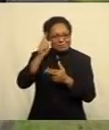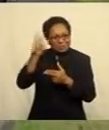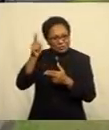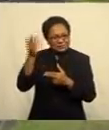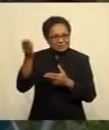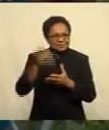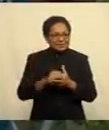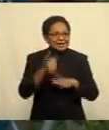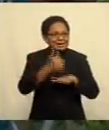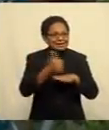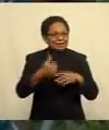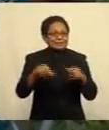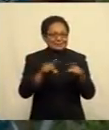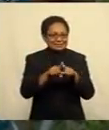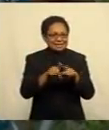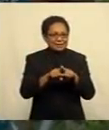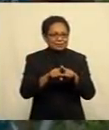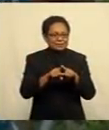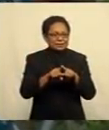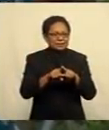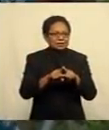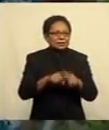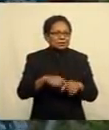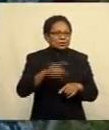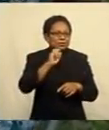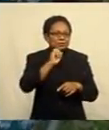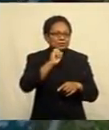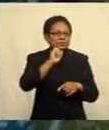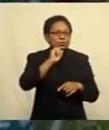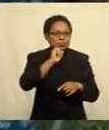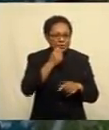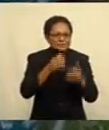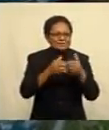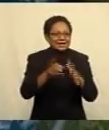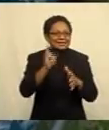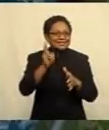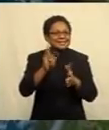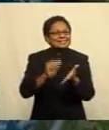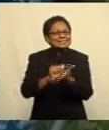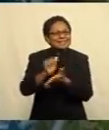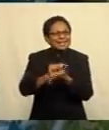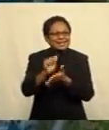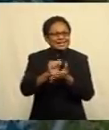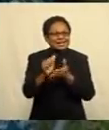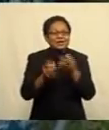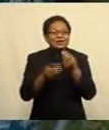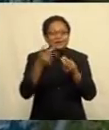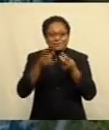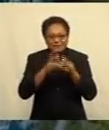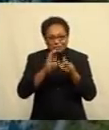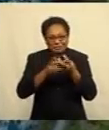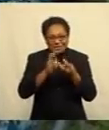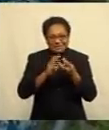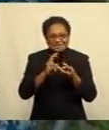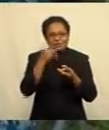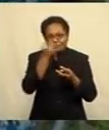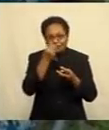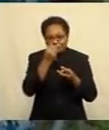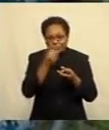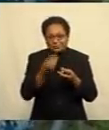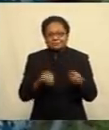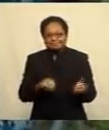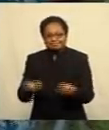will also re-implement the Ministry of Agriculture Marketing Authority arrangement to get food and fresh produce into containment